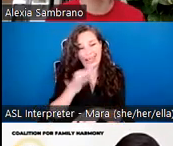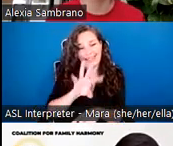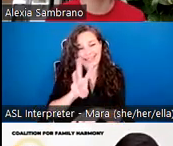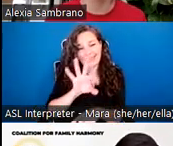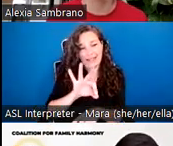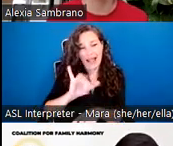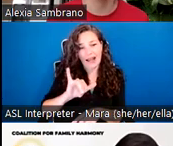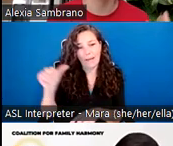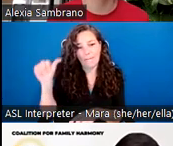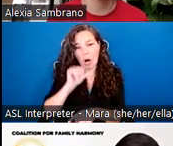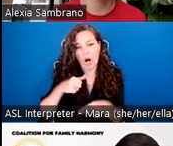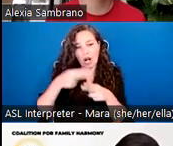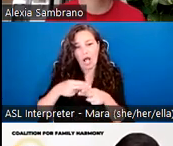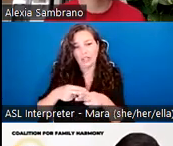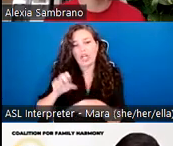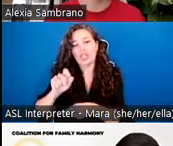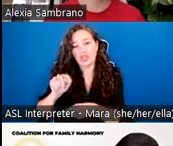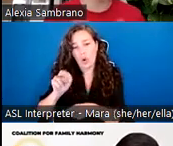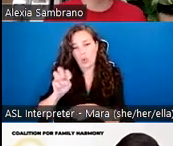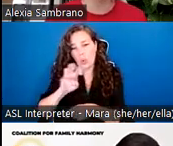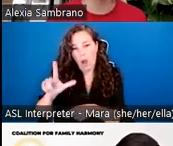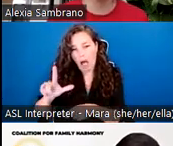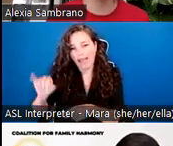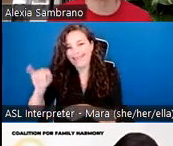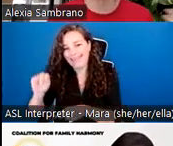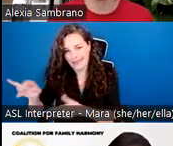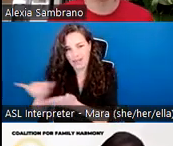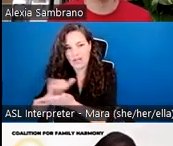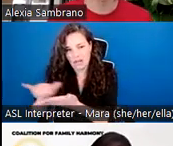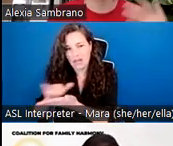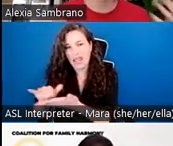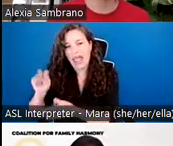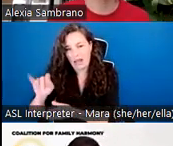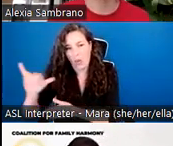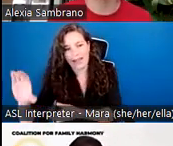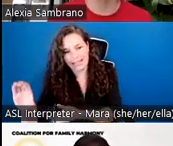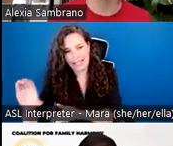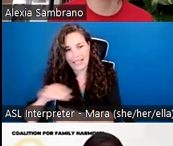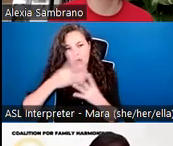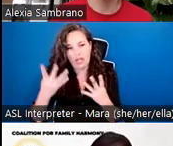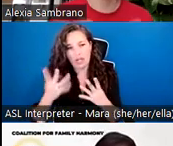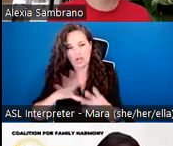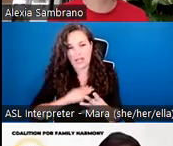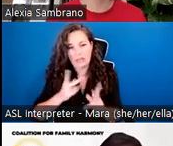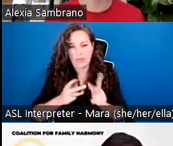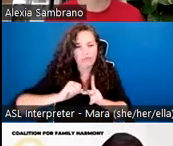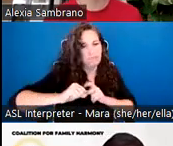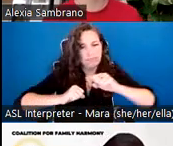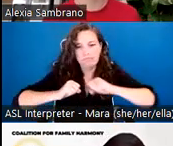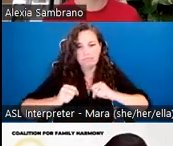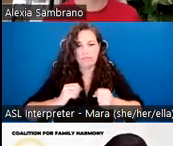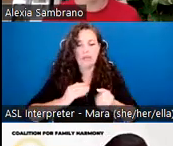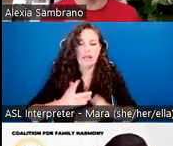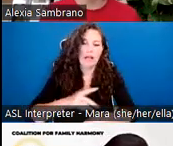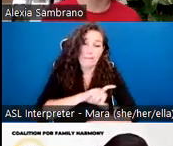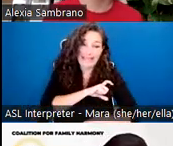back against police brutality and violence. So this is just one example of the way that these kinds of liberation movements have always had a very close